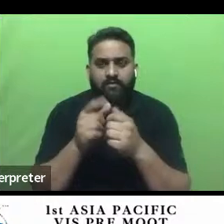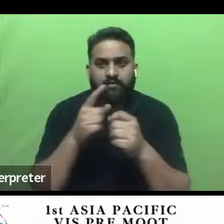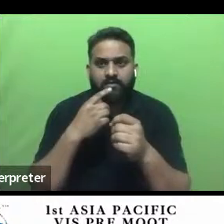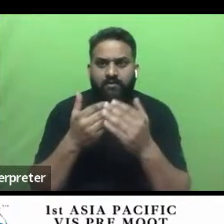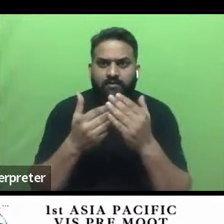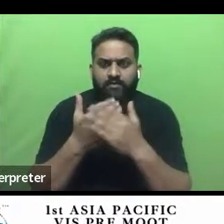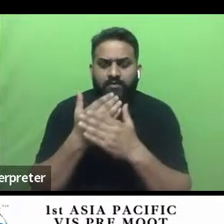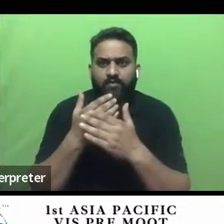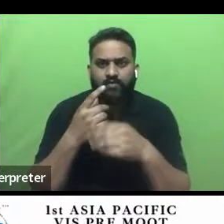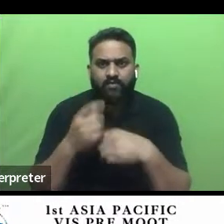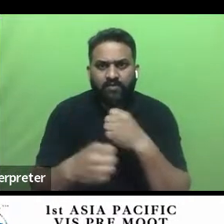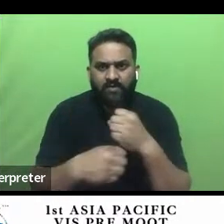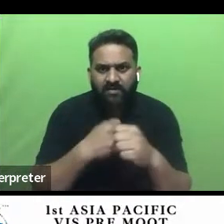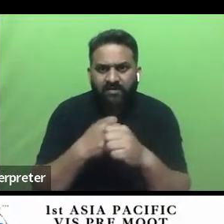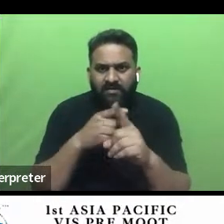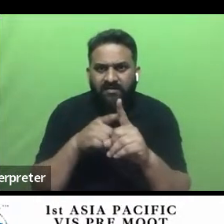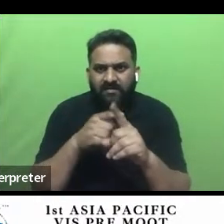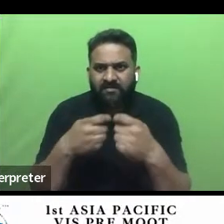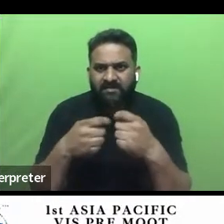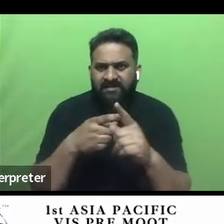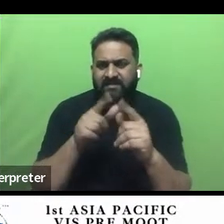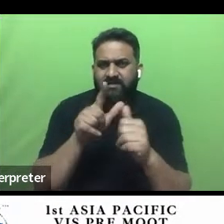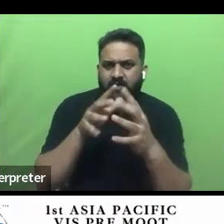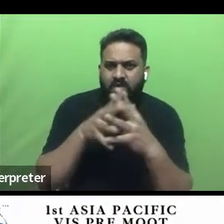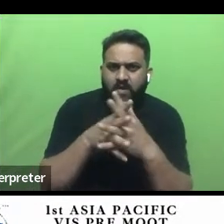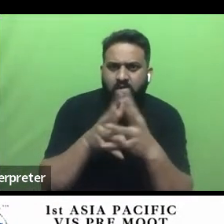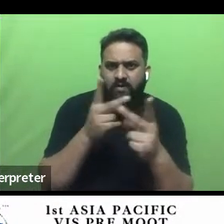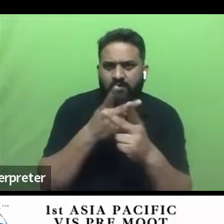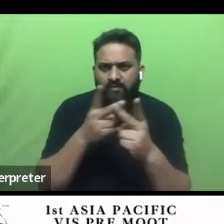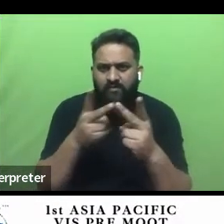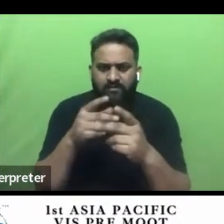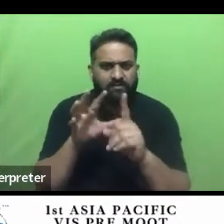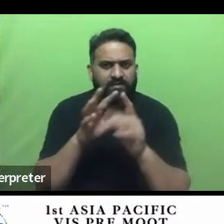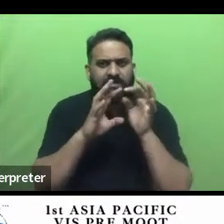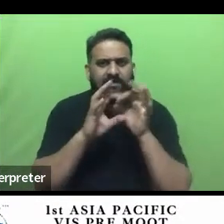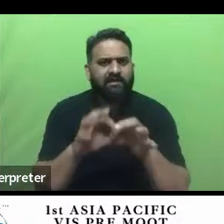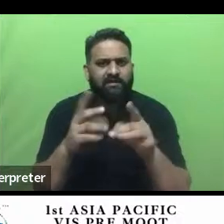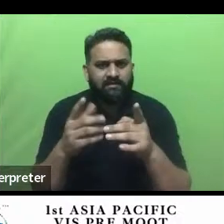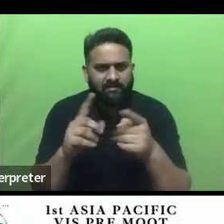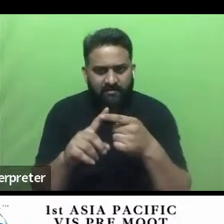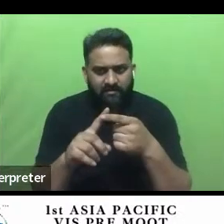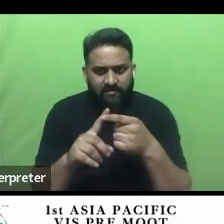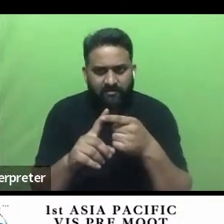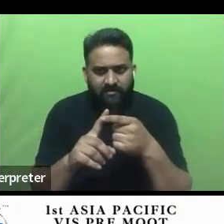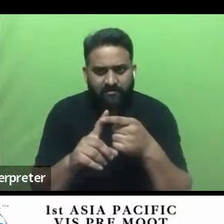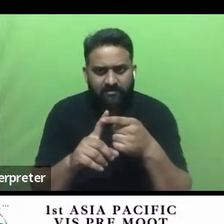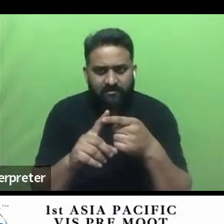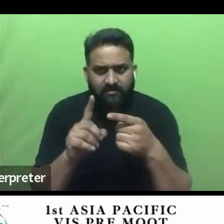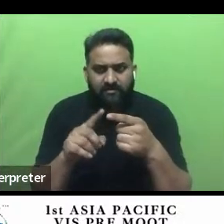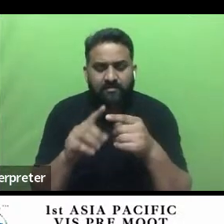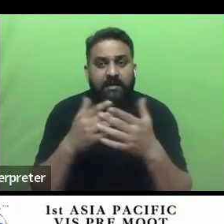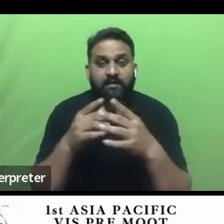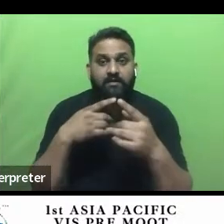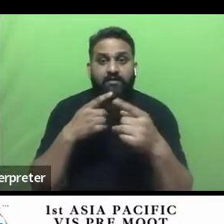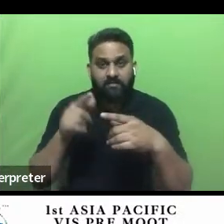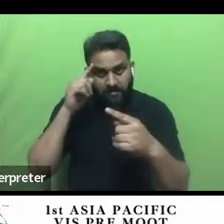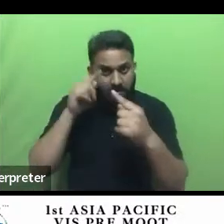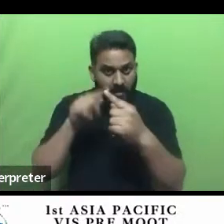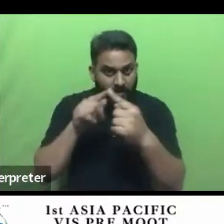Convention or the model law provision, which you're referring to, provides that an agreement which is